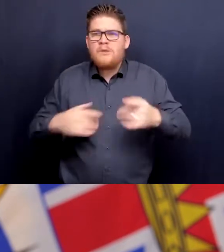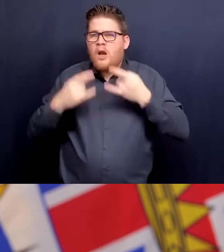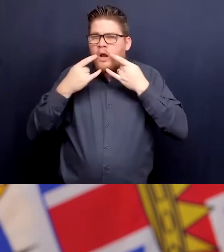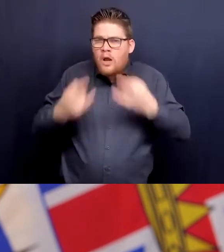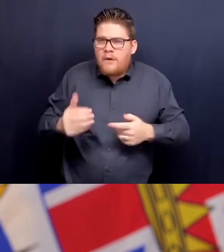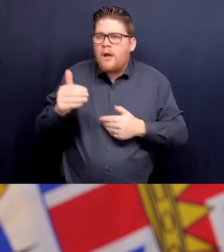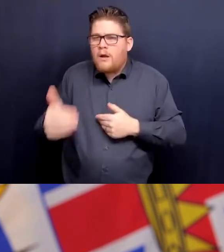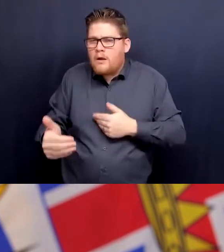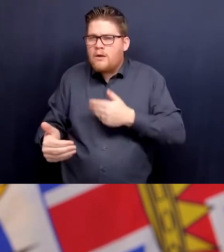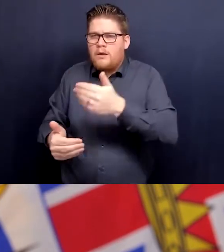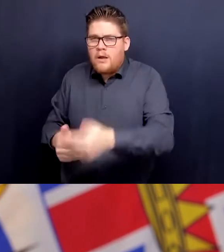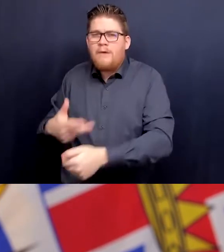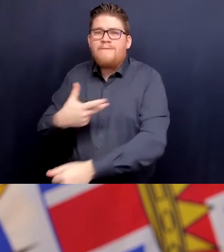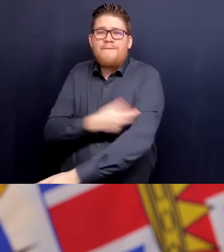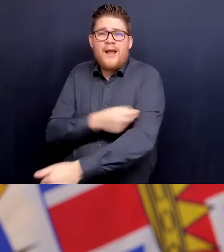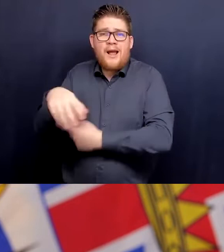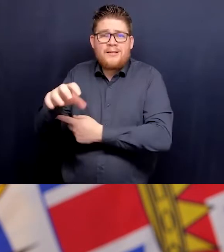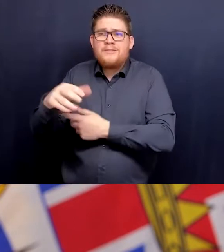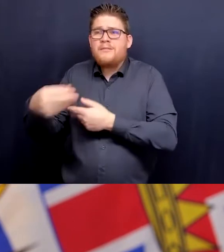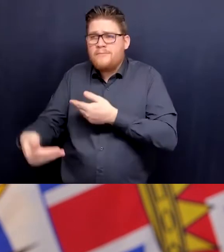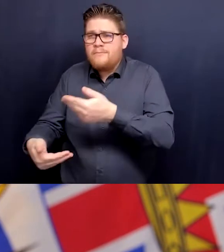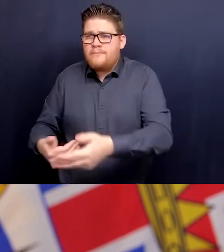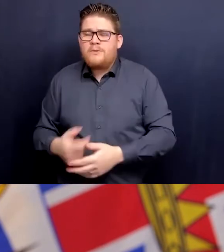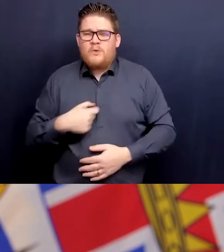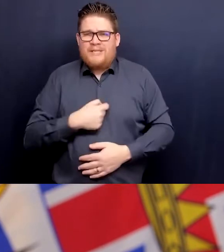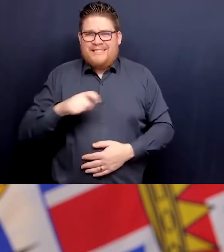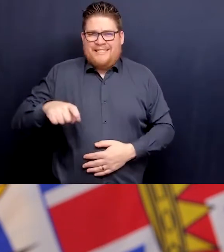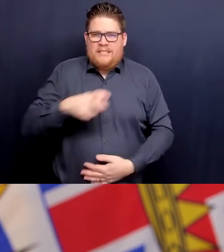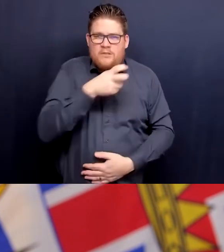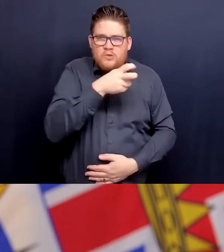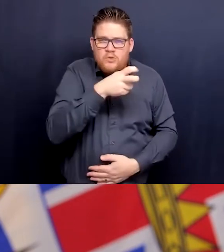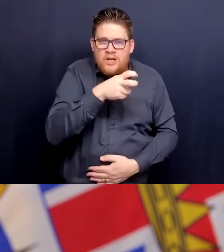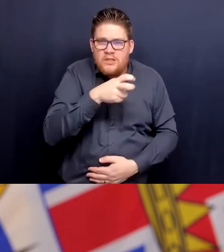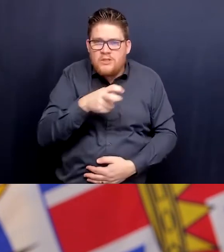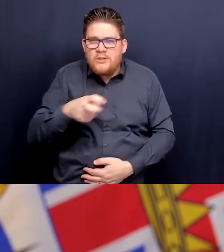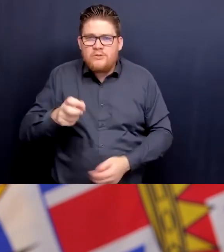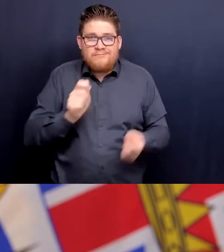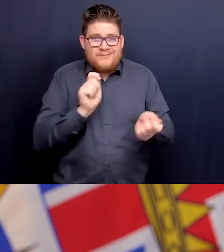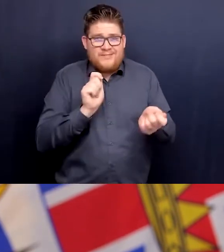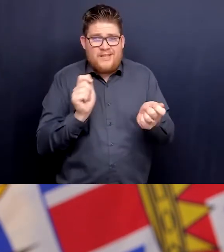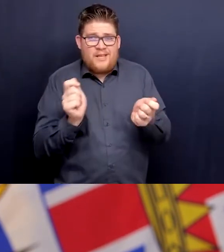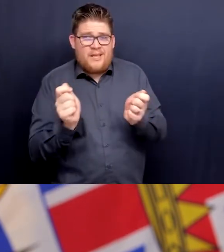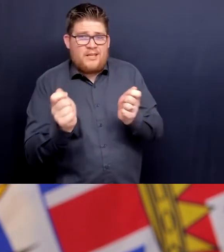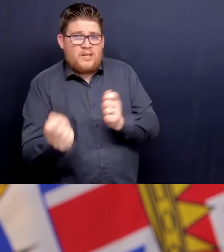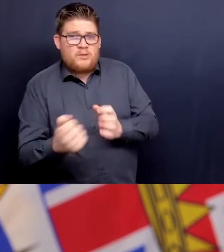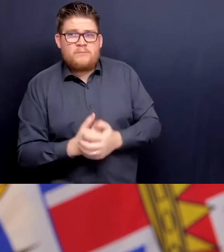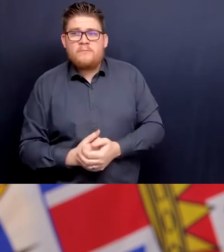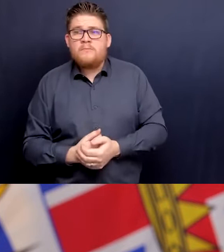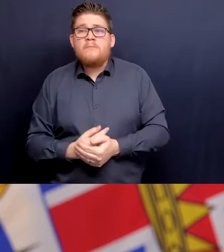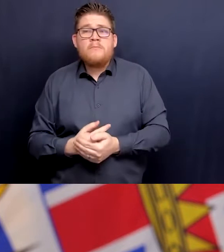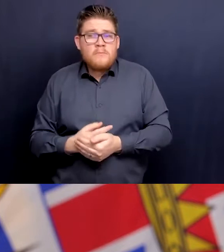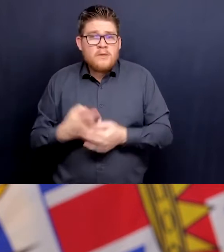a transition period where we're going to be watching carefully to make sure we're not seeing a spike in cases, and to ensure that